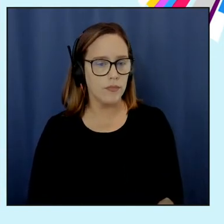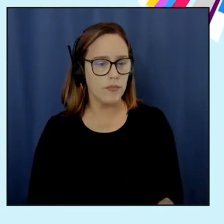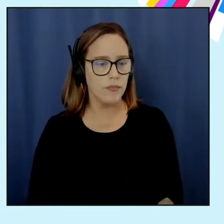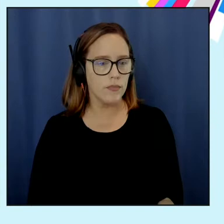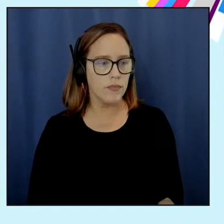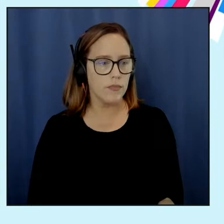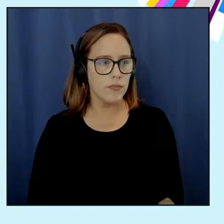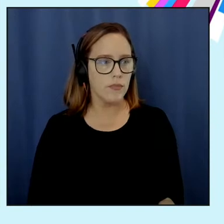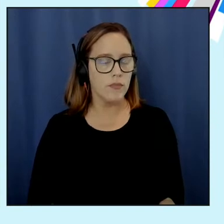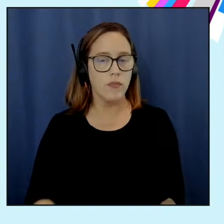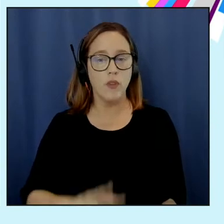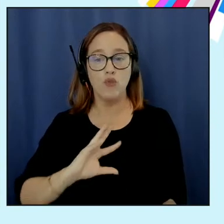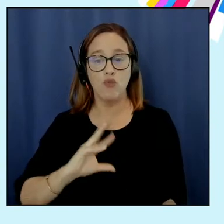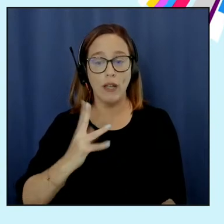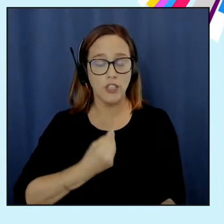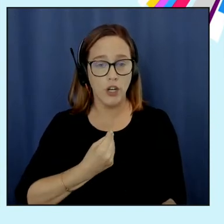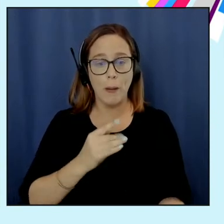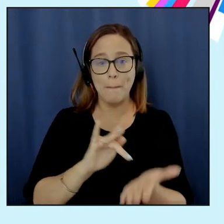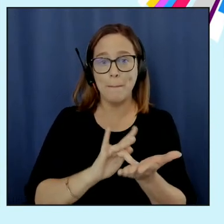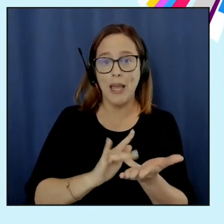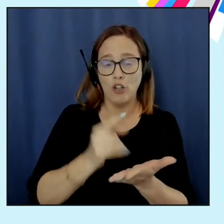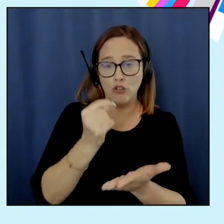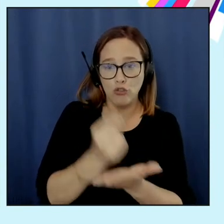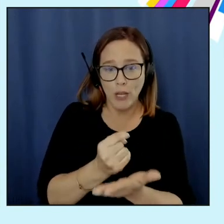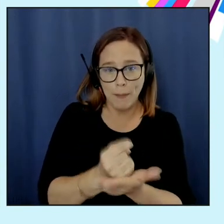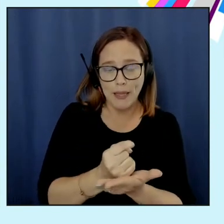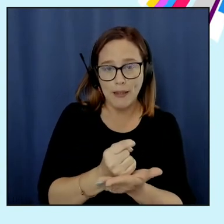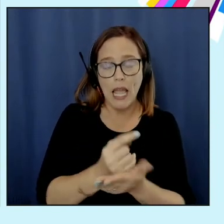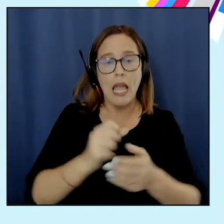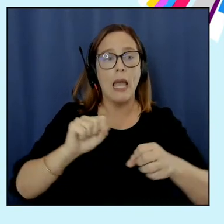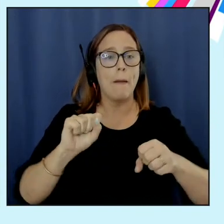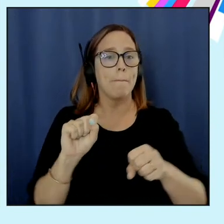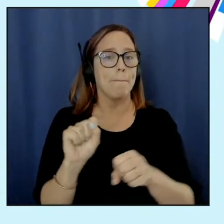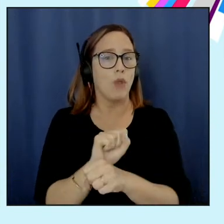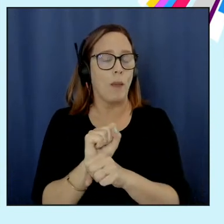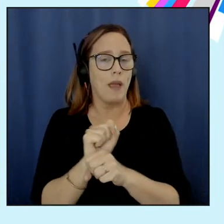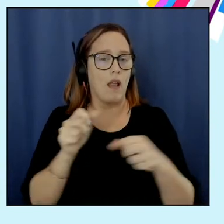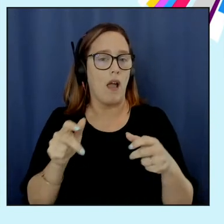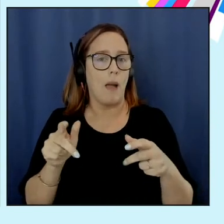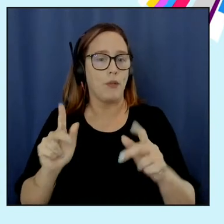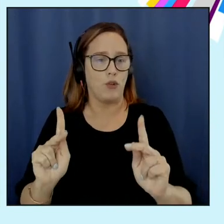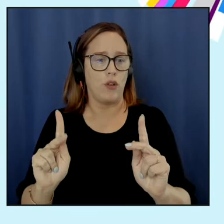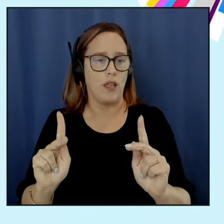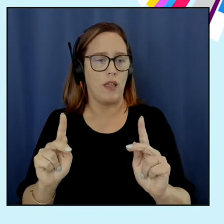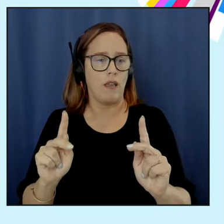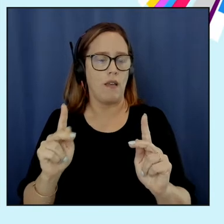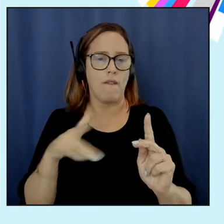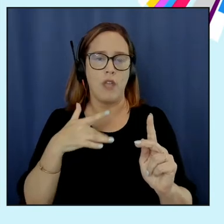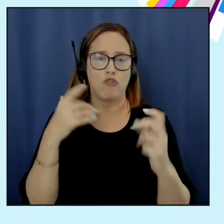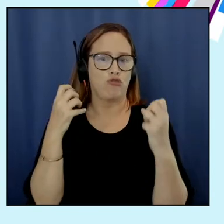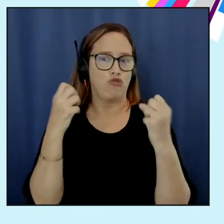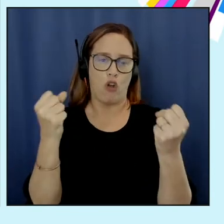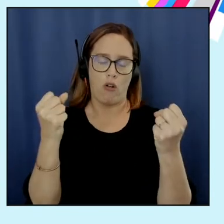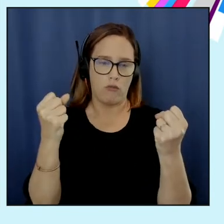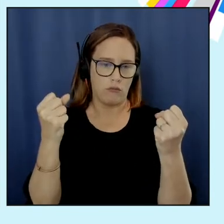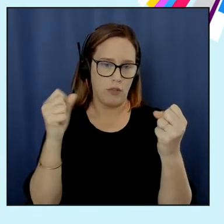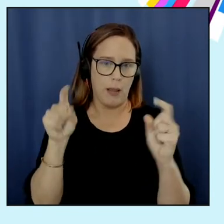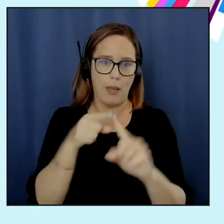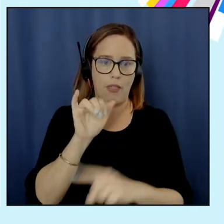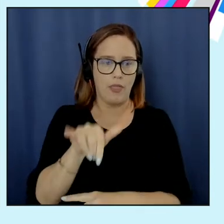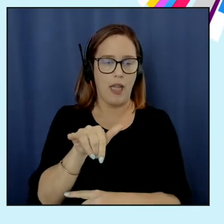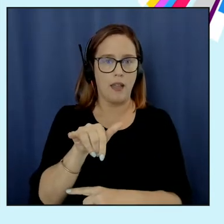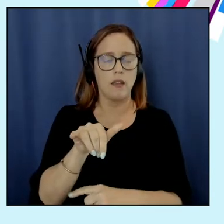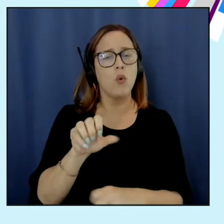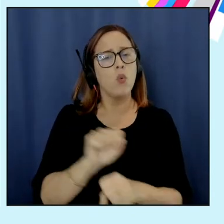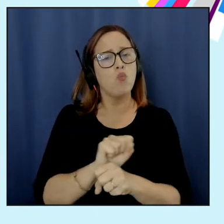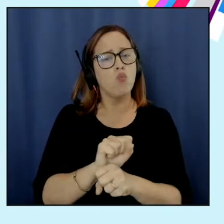Transgender and medical treatment and employment opportunities is something that Rashmi feels very strongly about. Though there is work being done here, there is